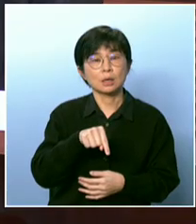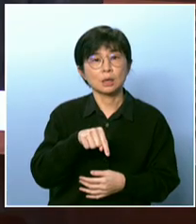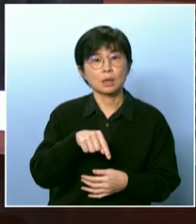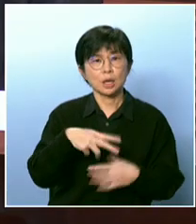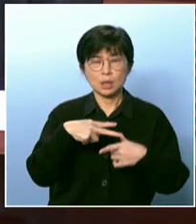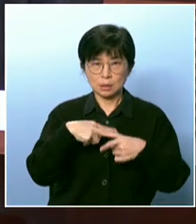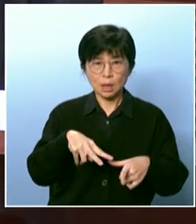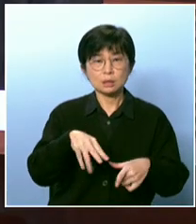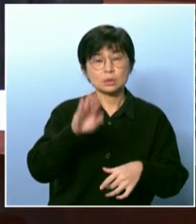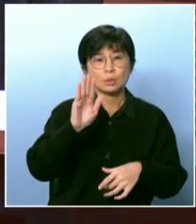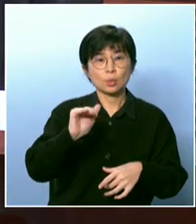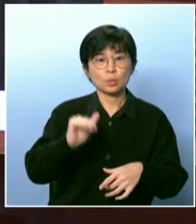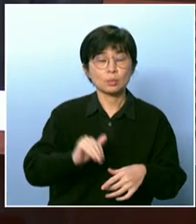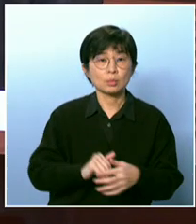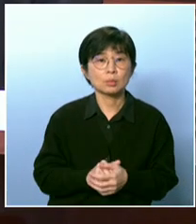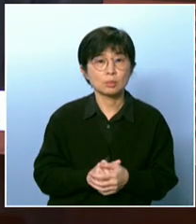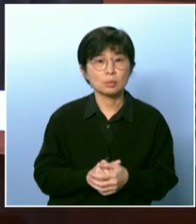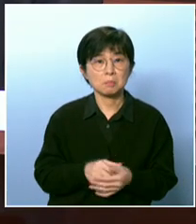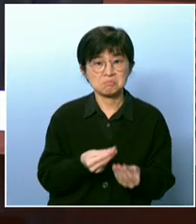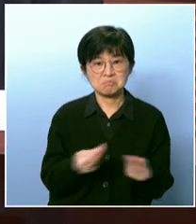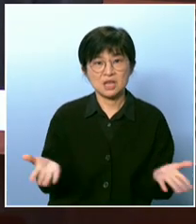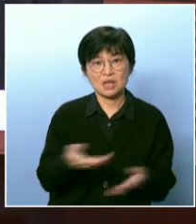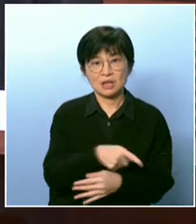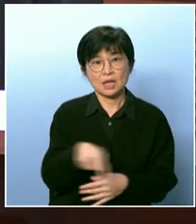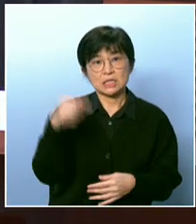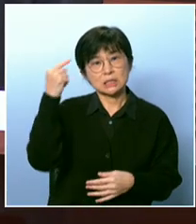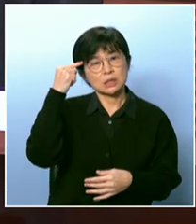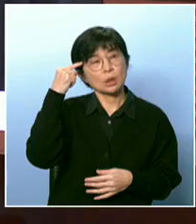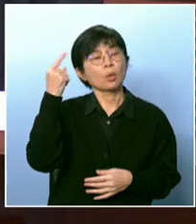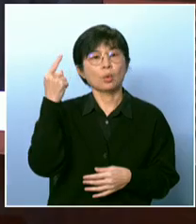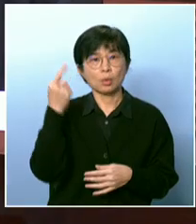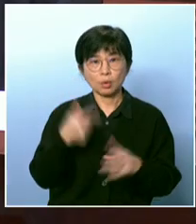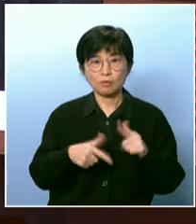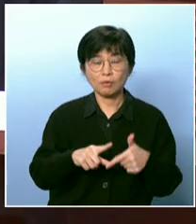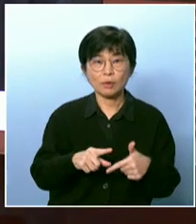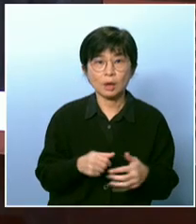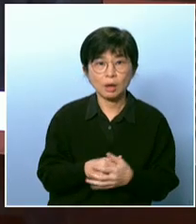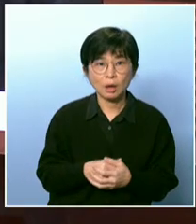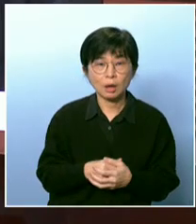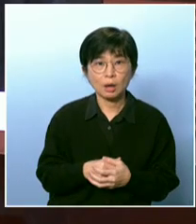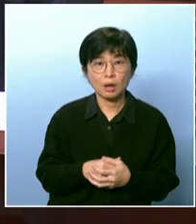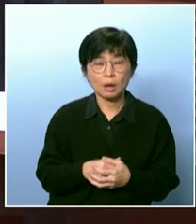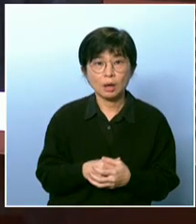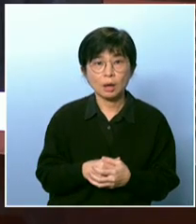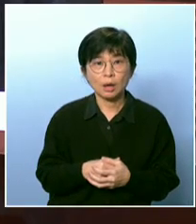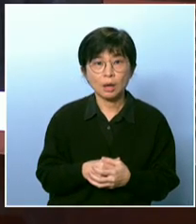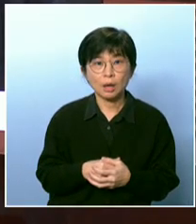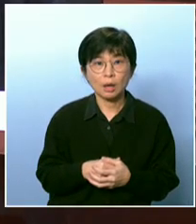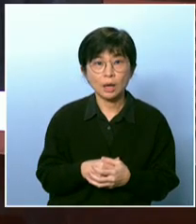I think we really should tell people about their lives after the programs.